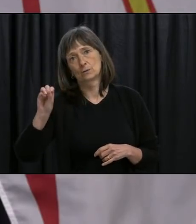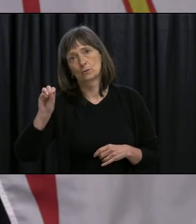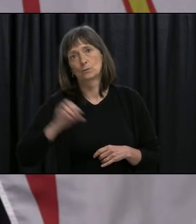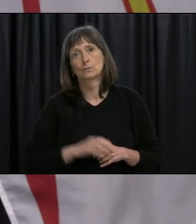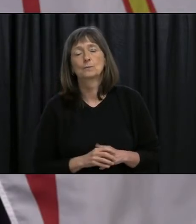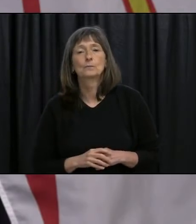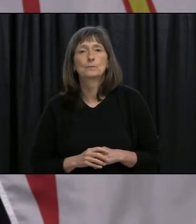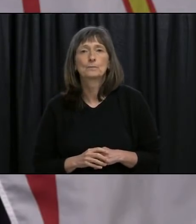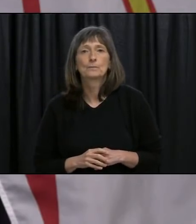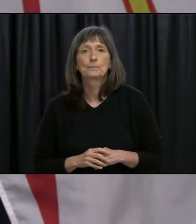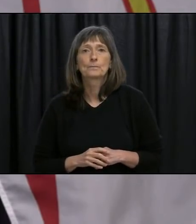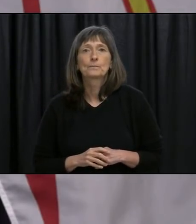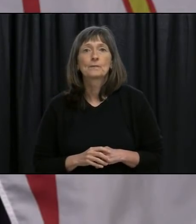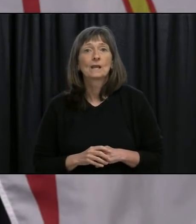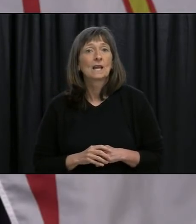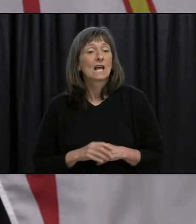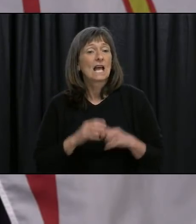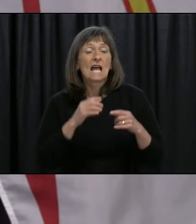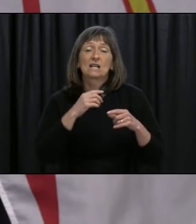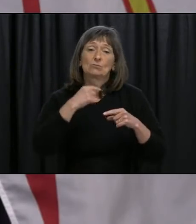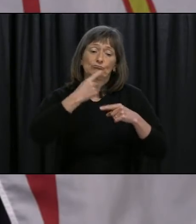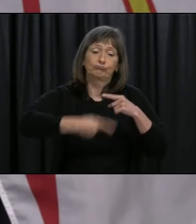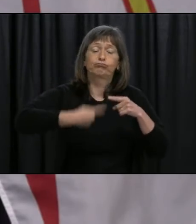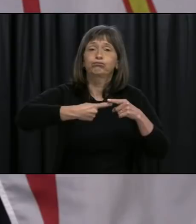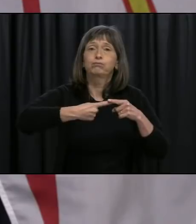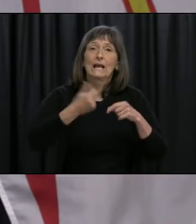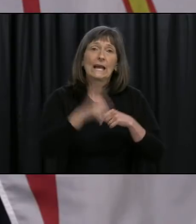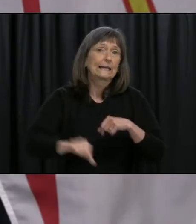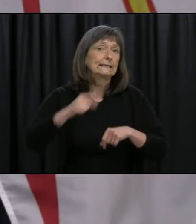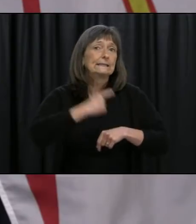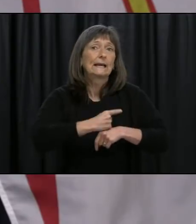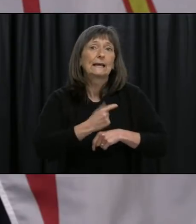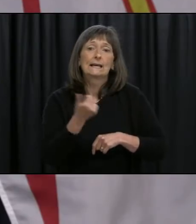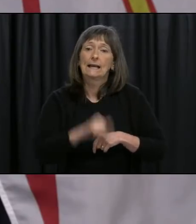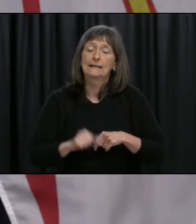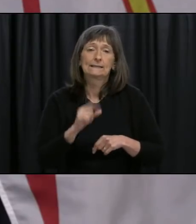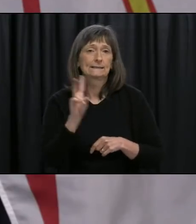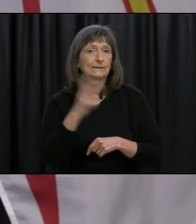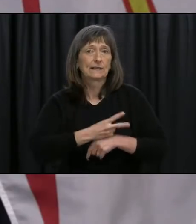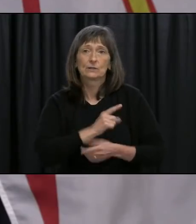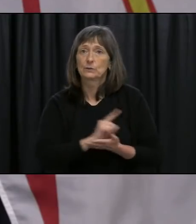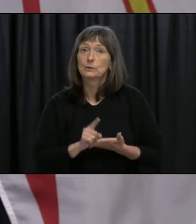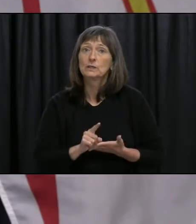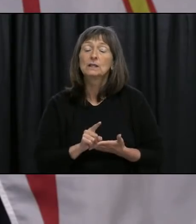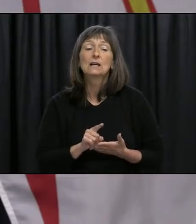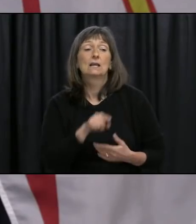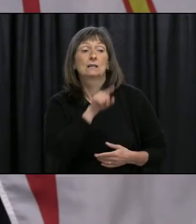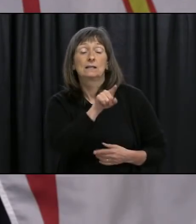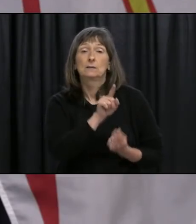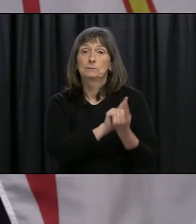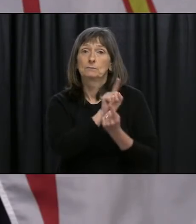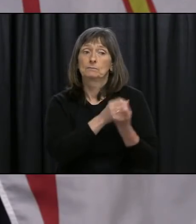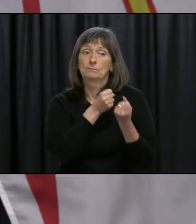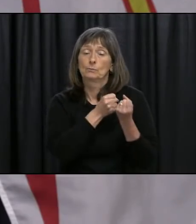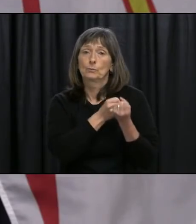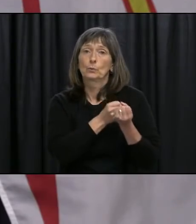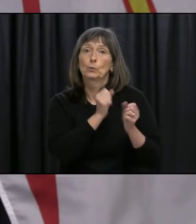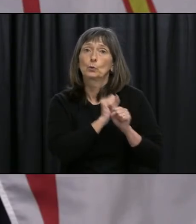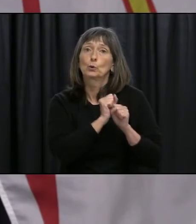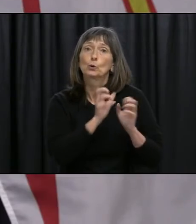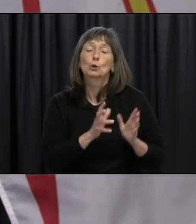1-855-753-2560. 7 days a week from 9 a.m. to midnight to speak with a trained peer support worker who is there and ready to